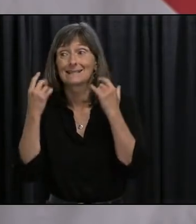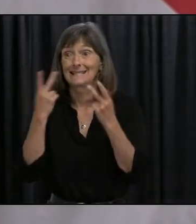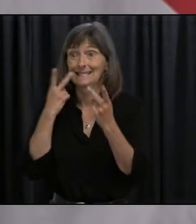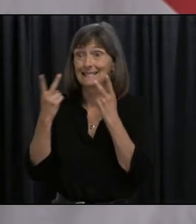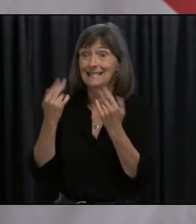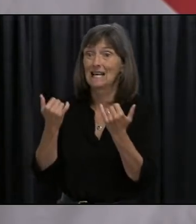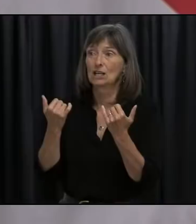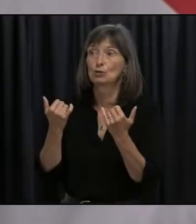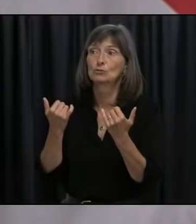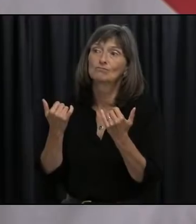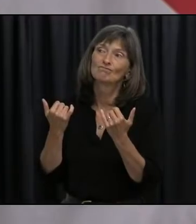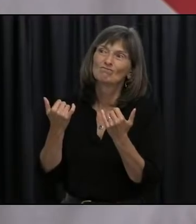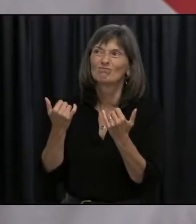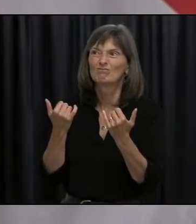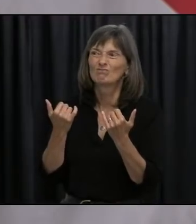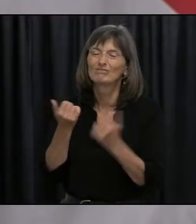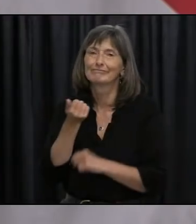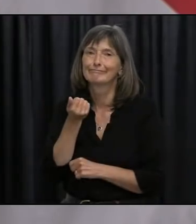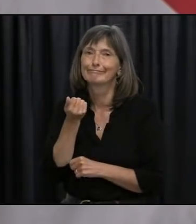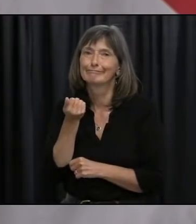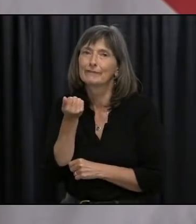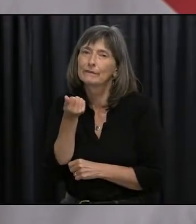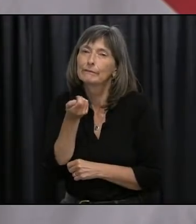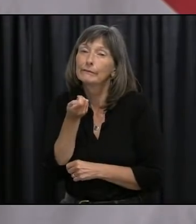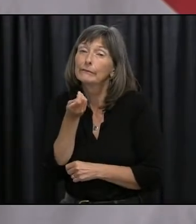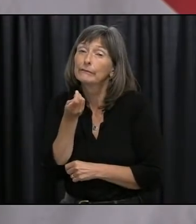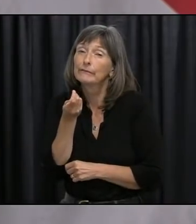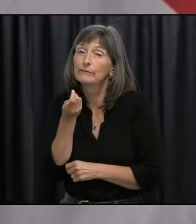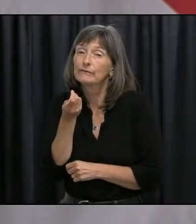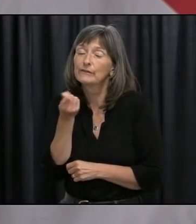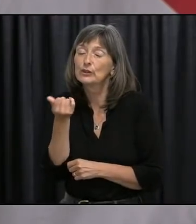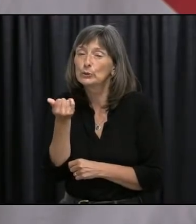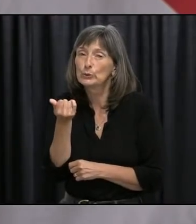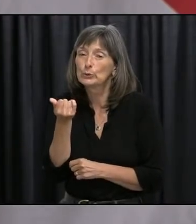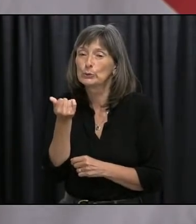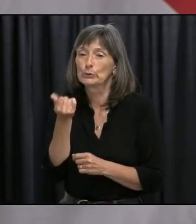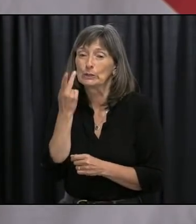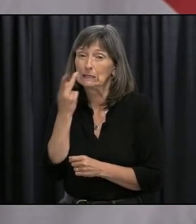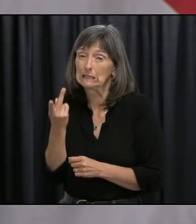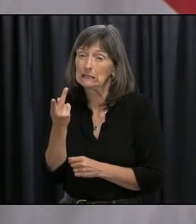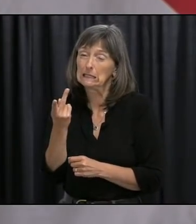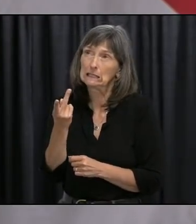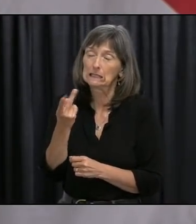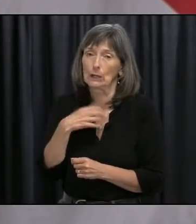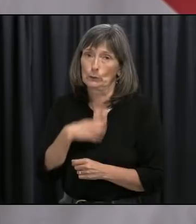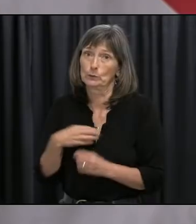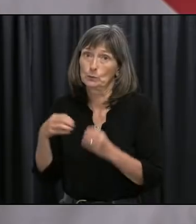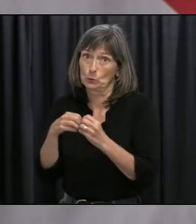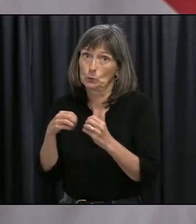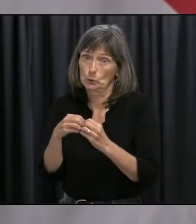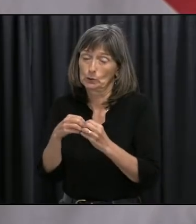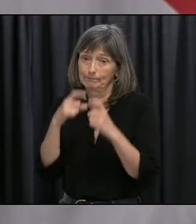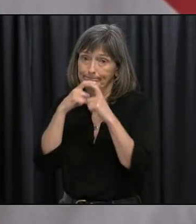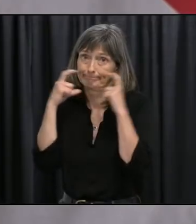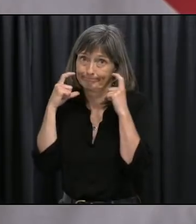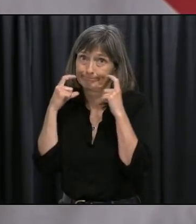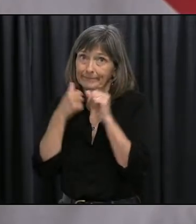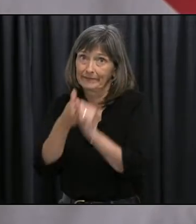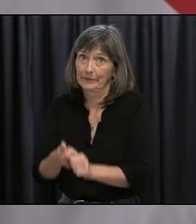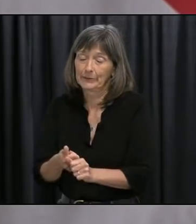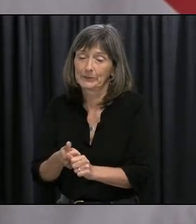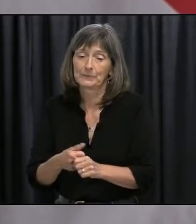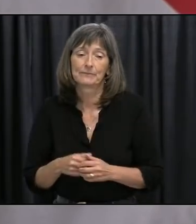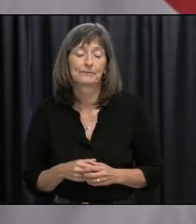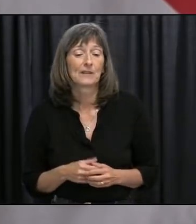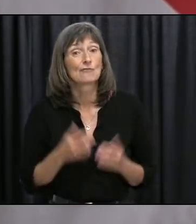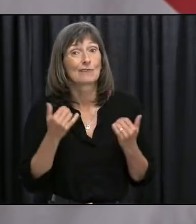haven't seen a lot of it myself when I've been out around. So really at this point, our recommendation still remains to